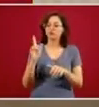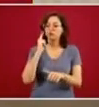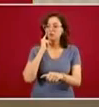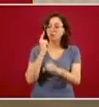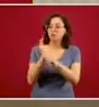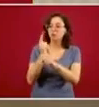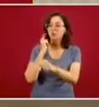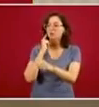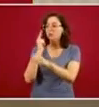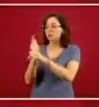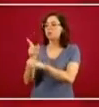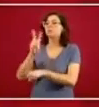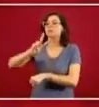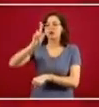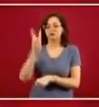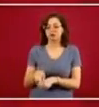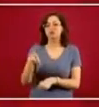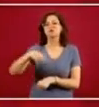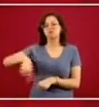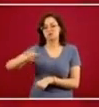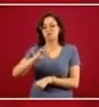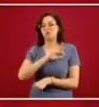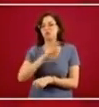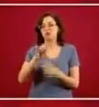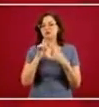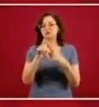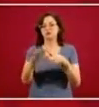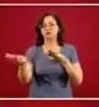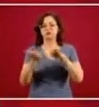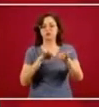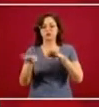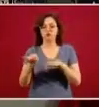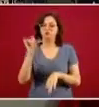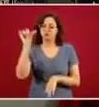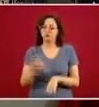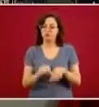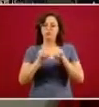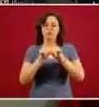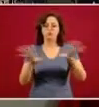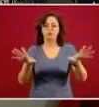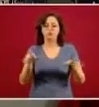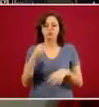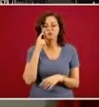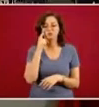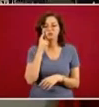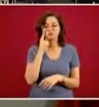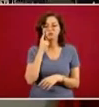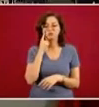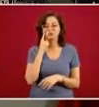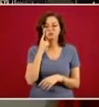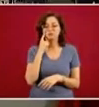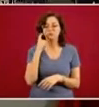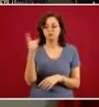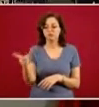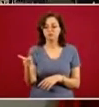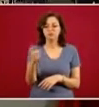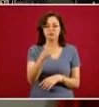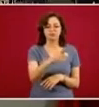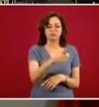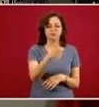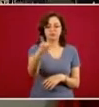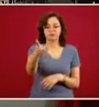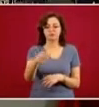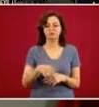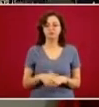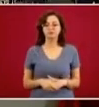of capability. So only a small percentage of these activities were modified. The status of essential